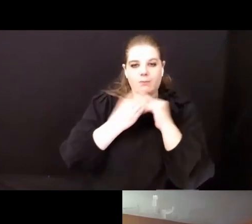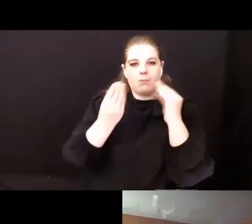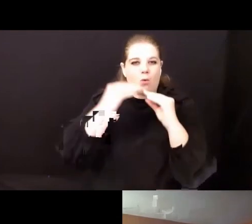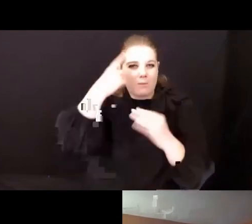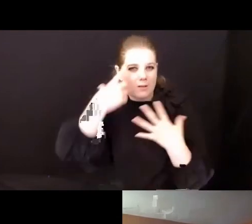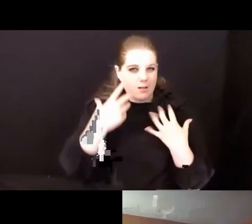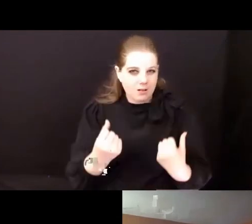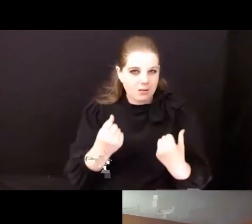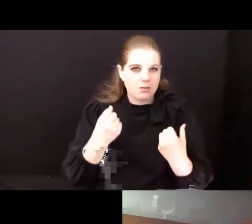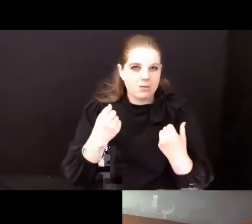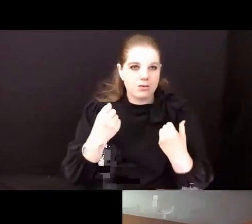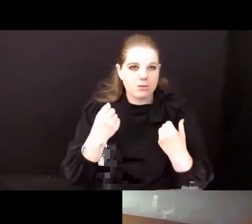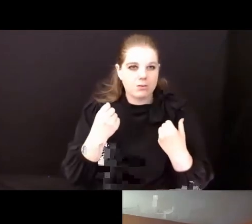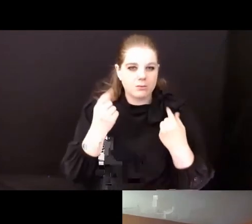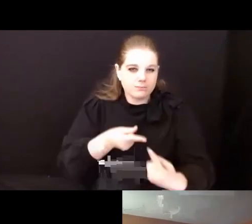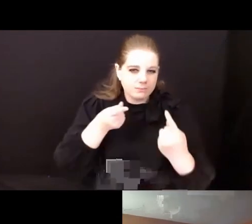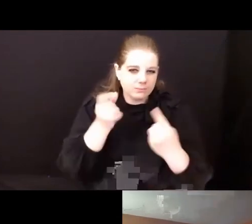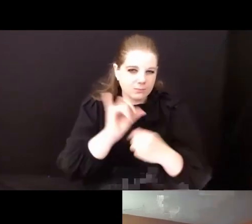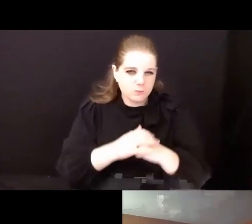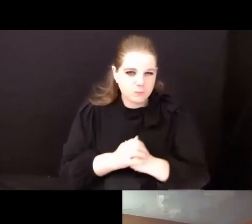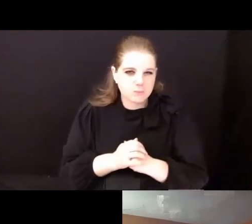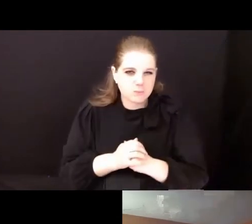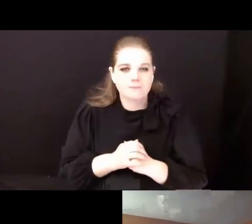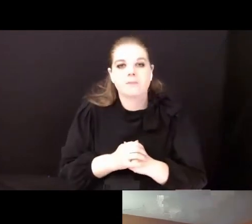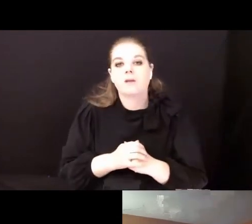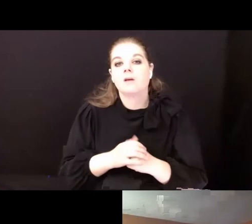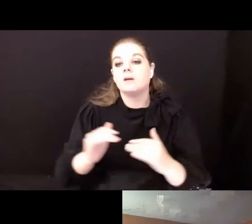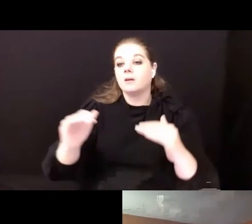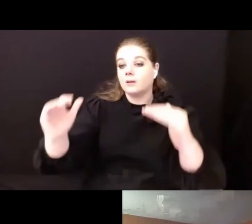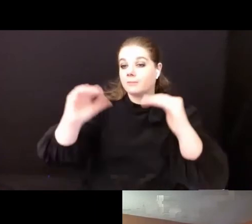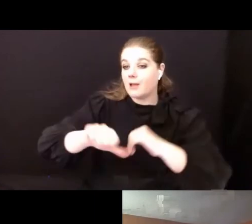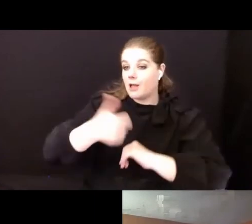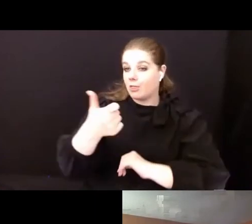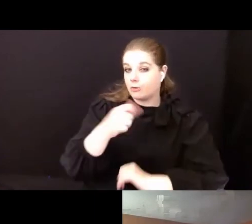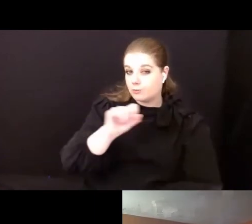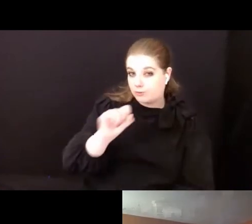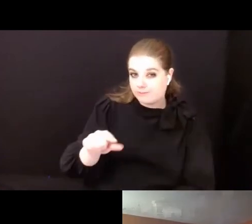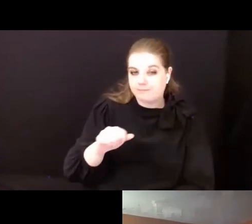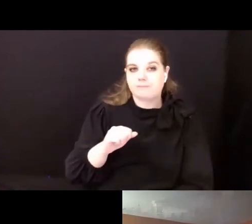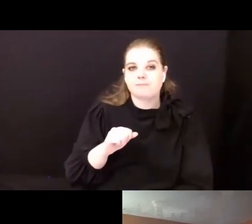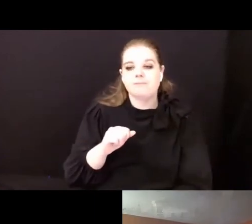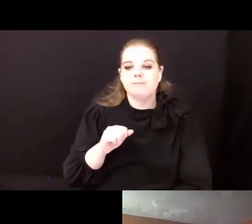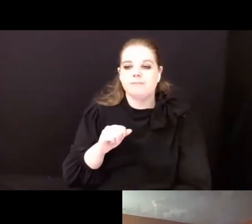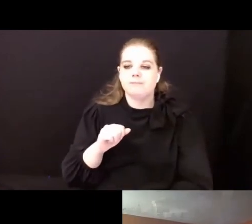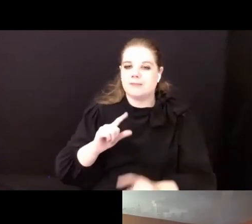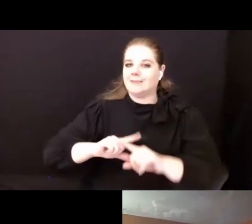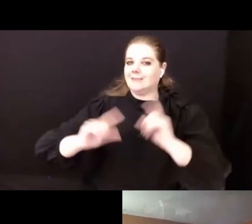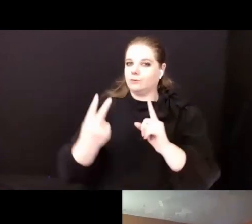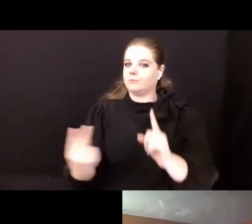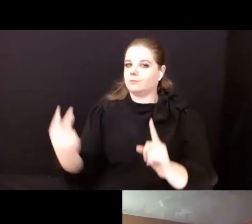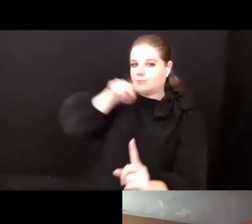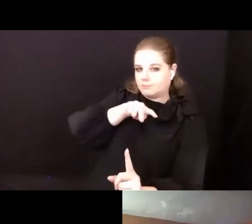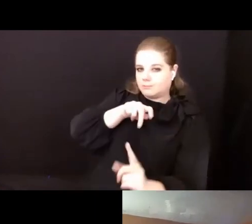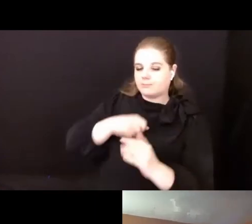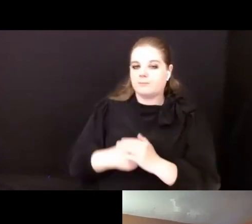issues. So I want to move now to another question. This is sort of like a different perspective, but